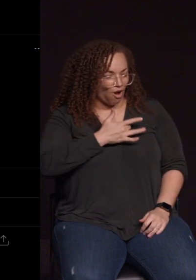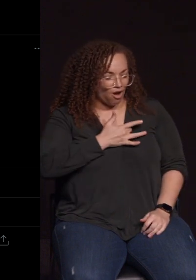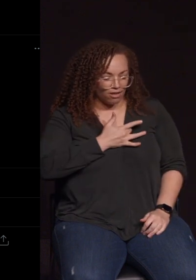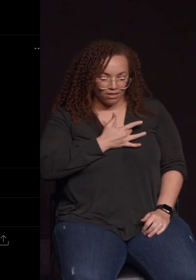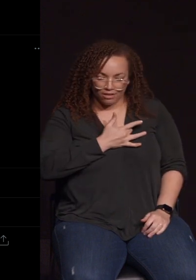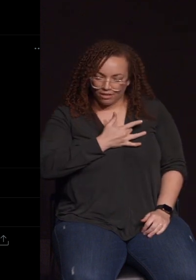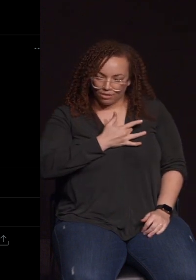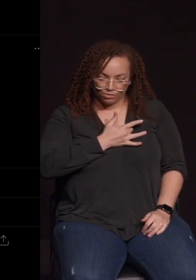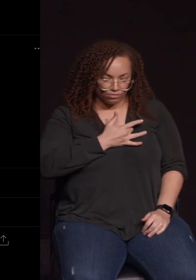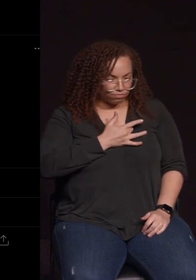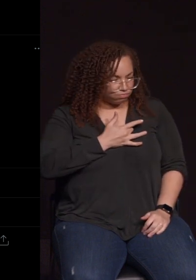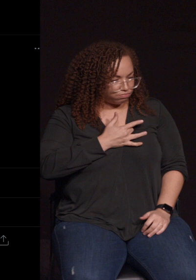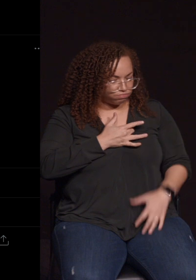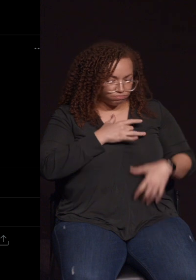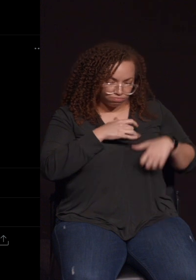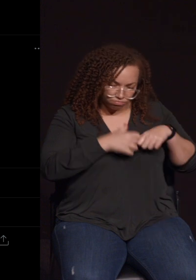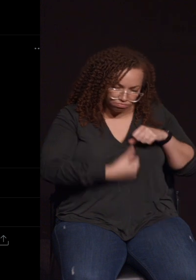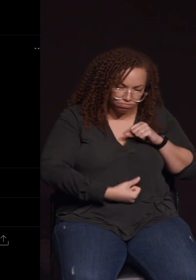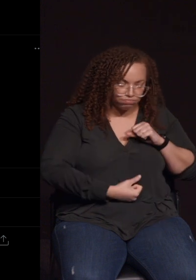Sometimes the tears still fall.